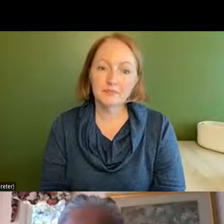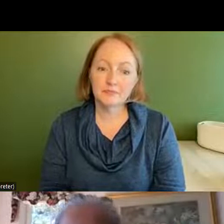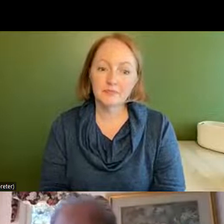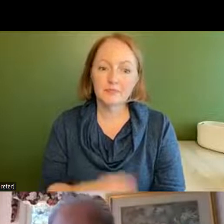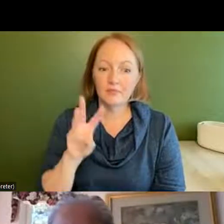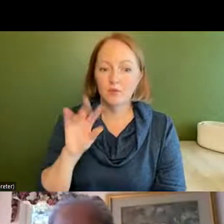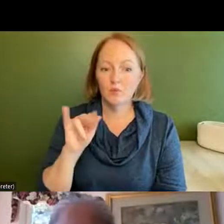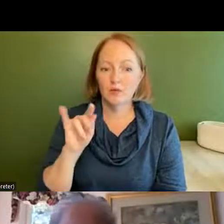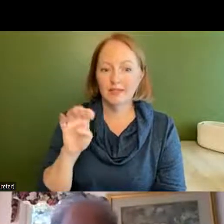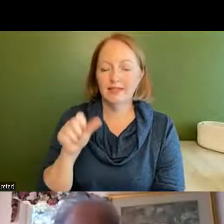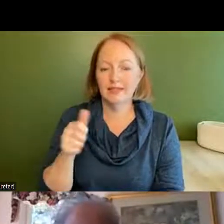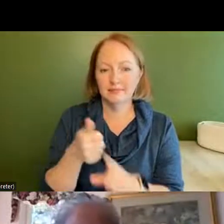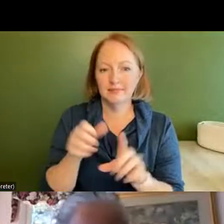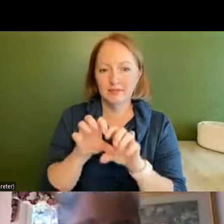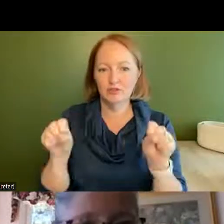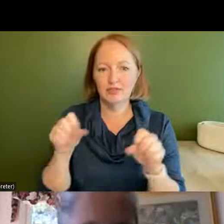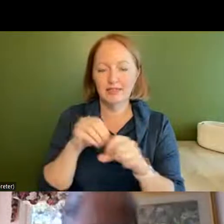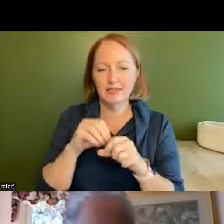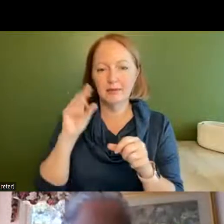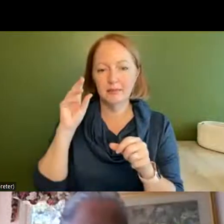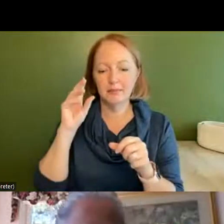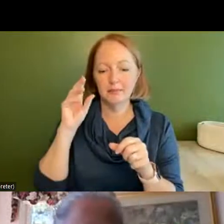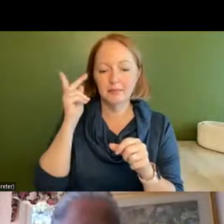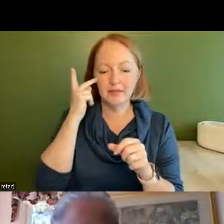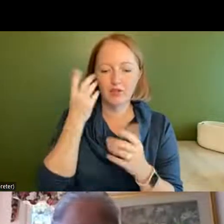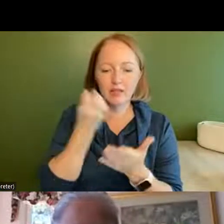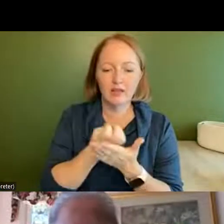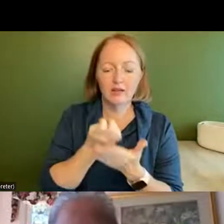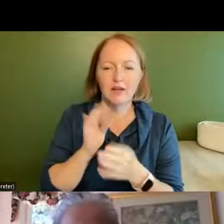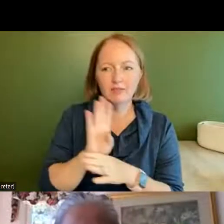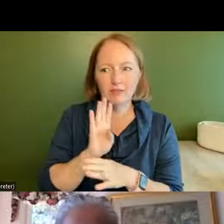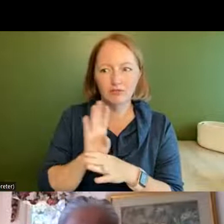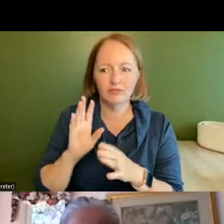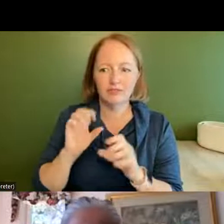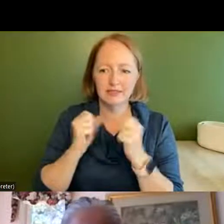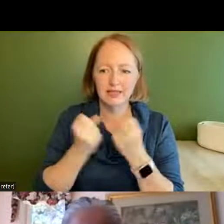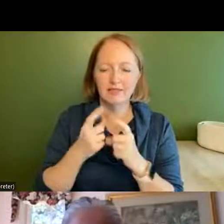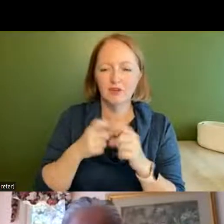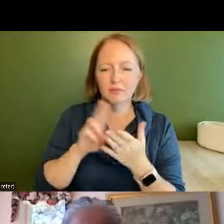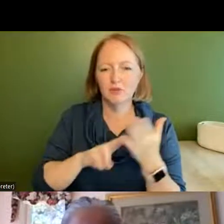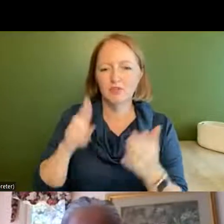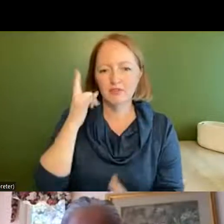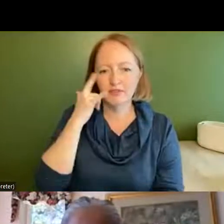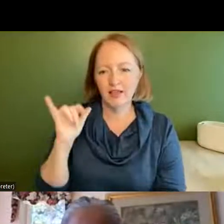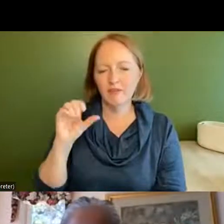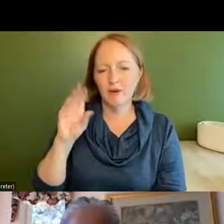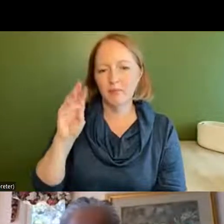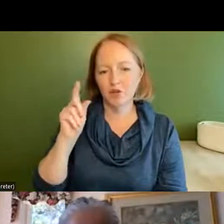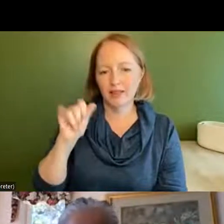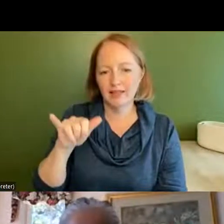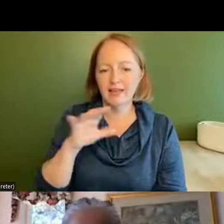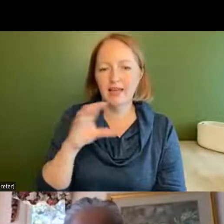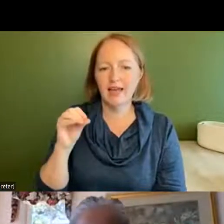Winnie has a degree in political economy of industrial societies from the University of California, Berkeley, and